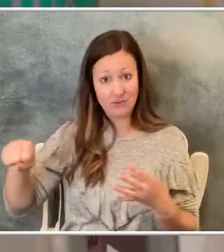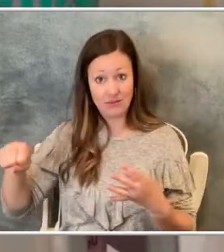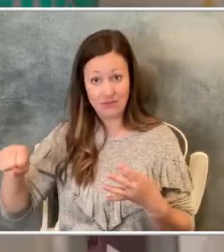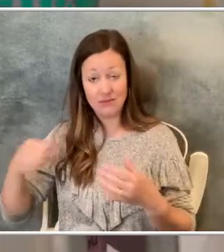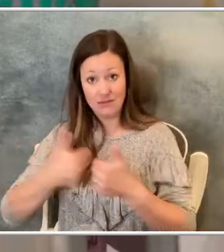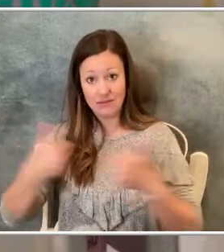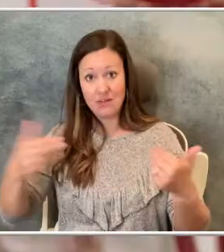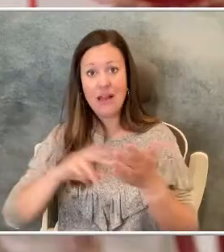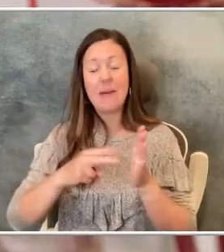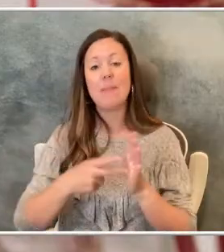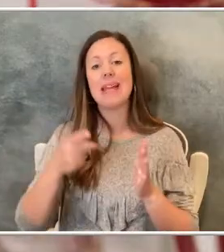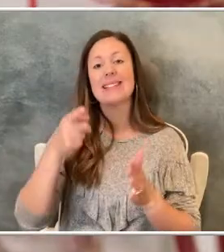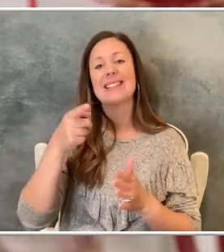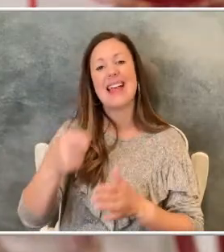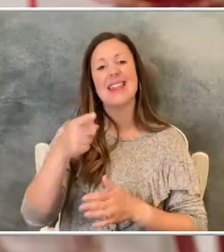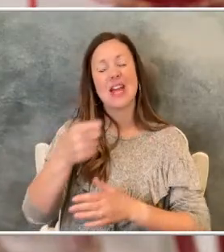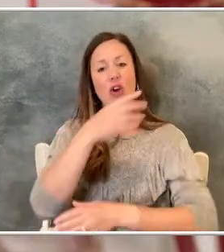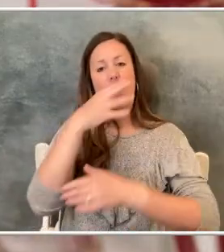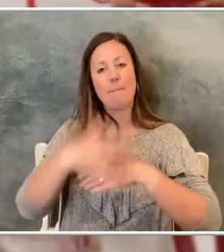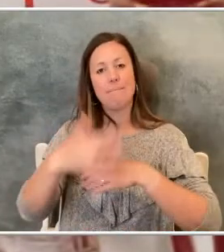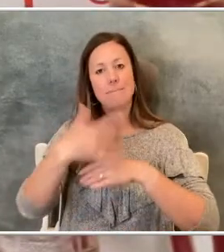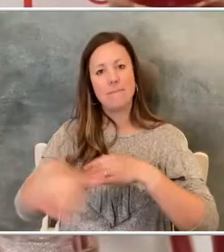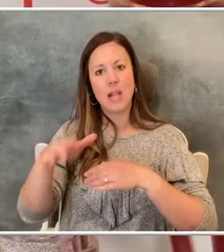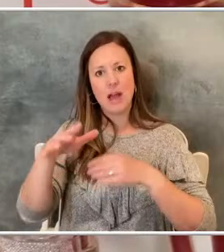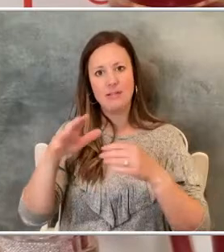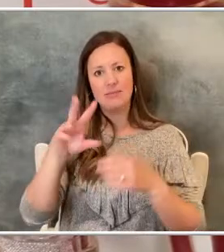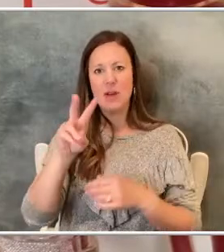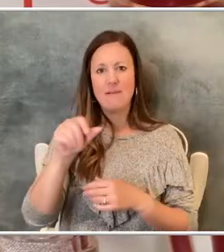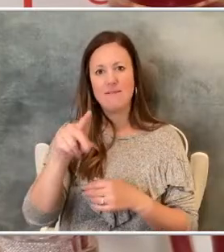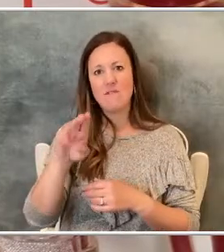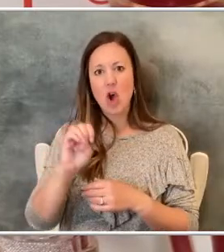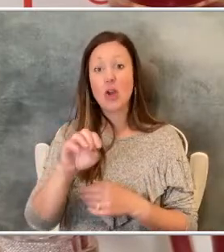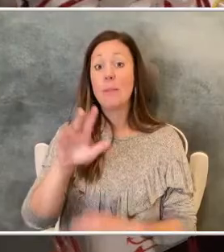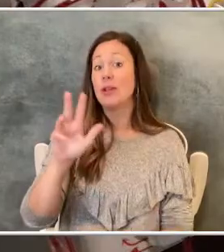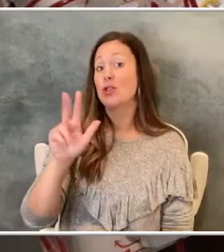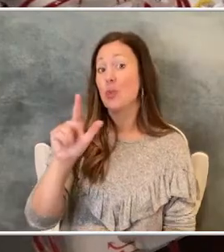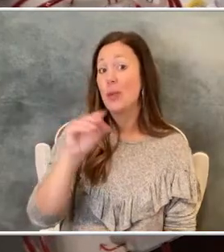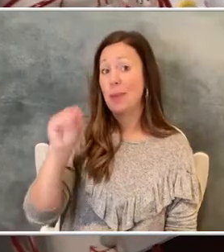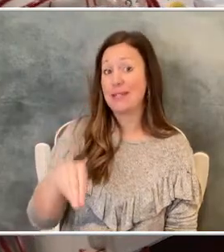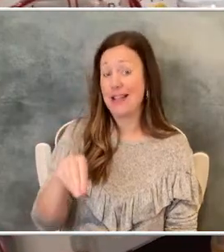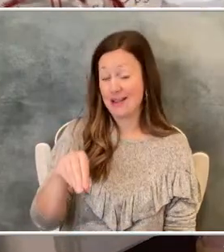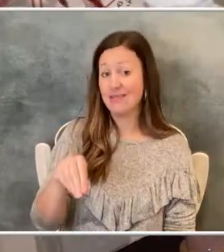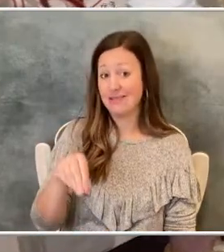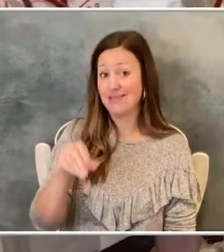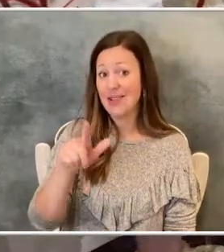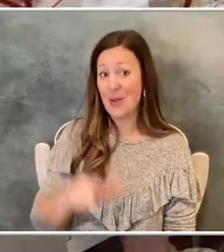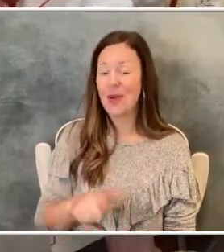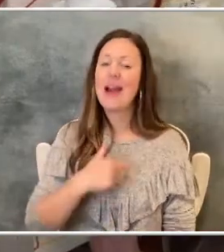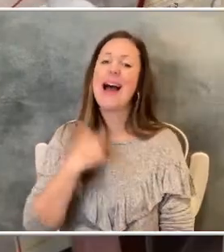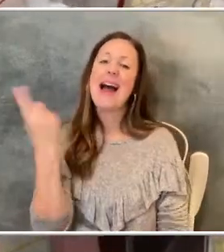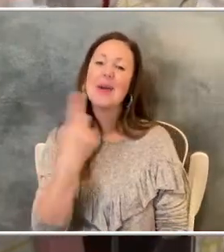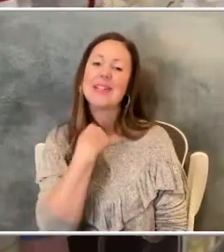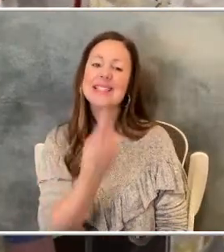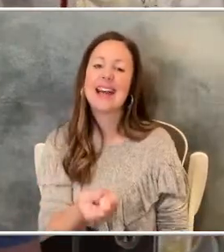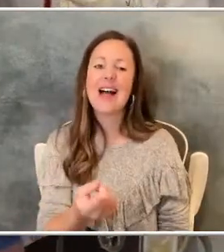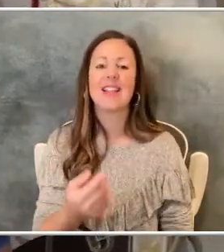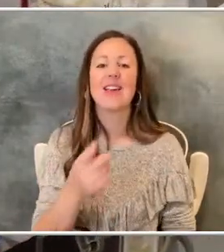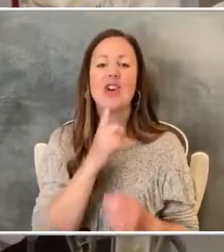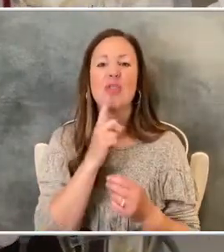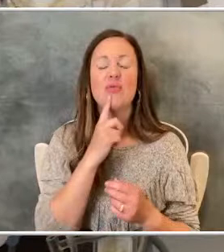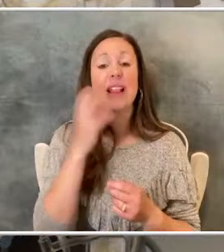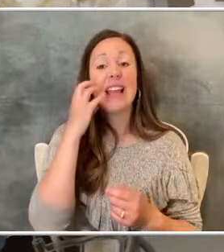blood viscosity by 20-30%. And I tell my patients, jokingly, I change their blood from ketchup to tomato